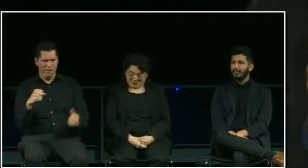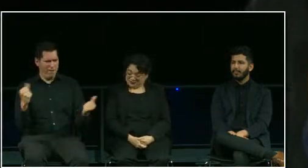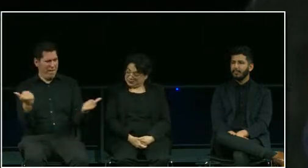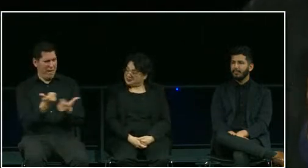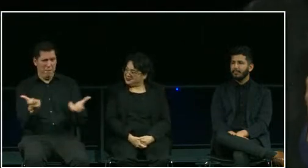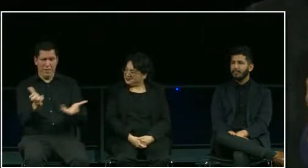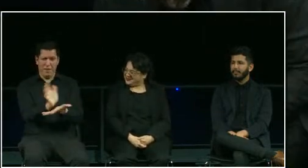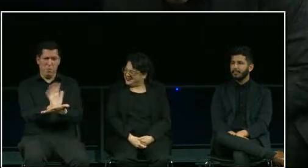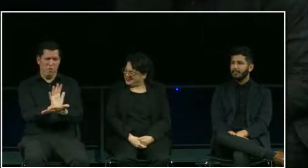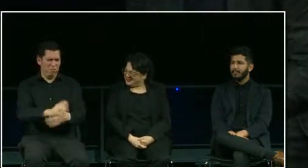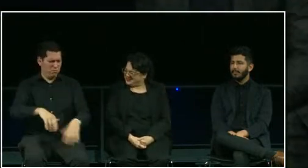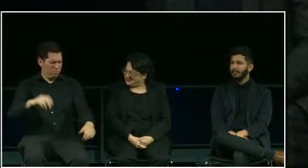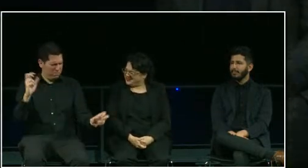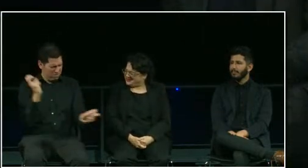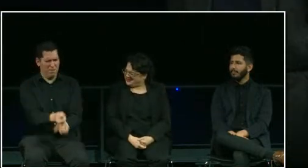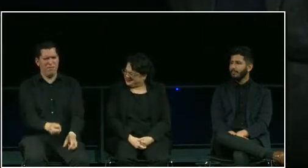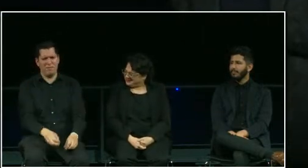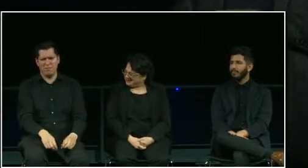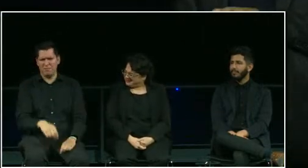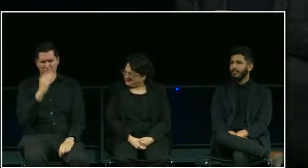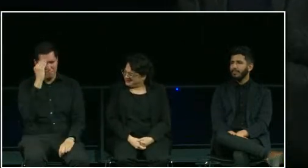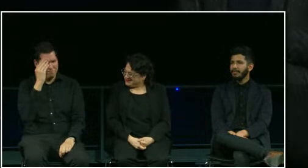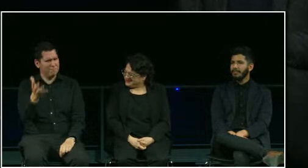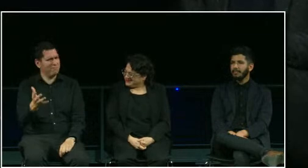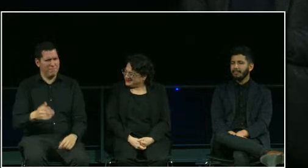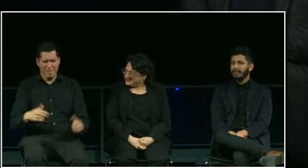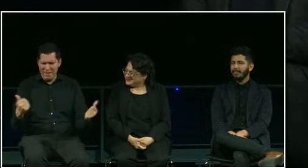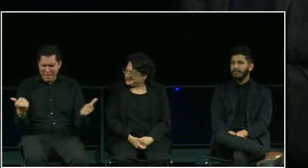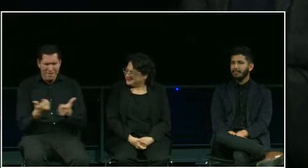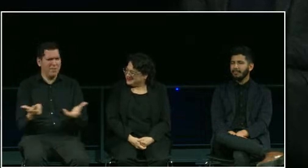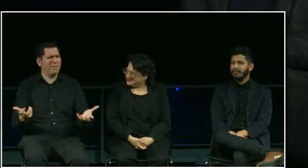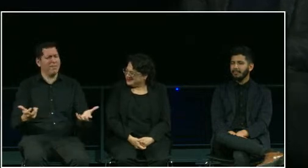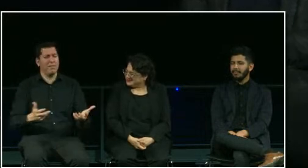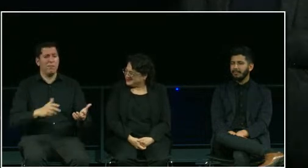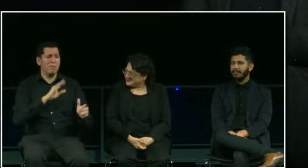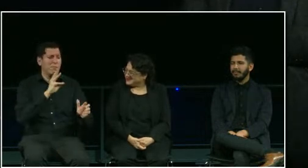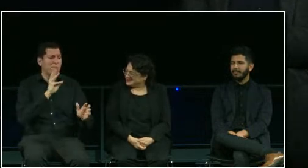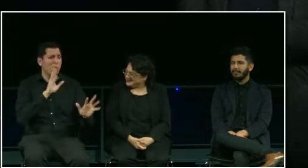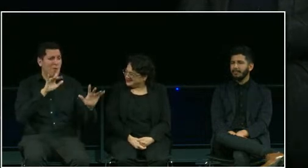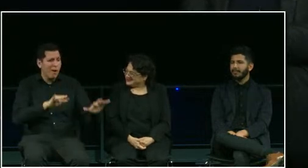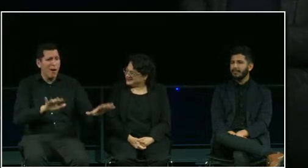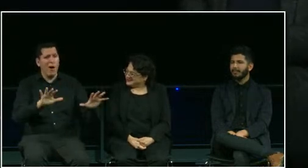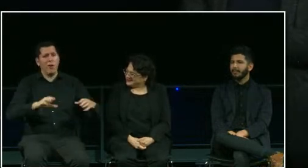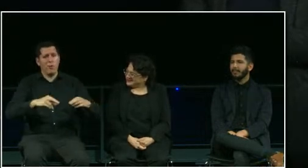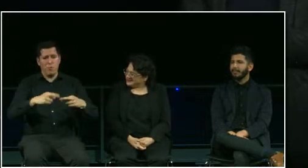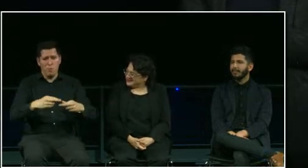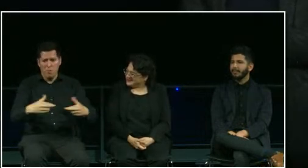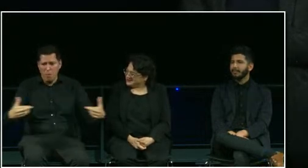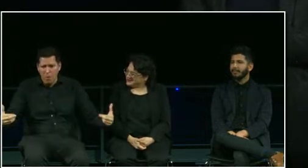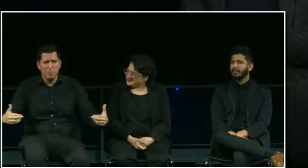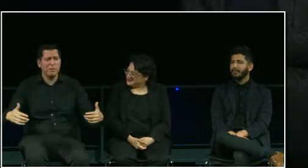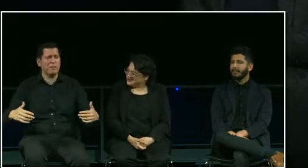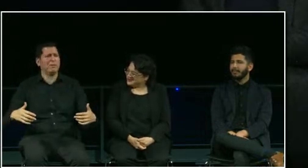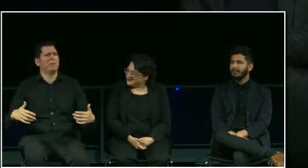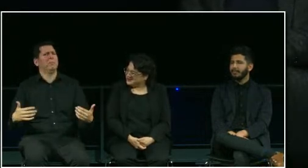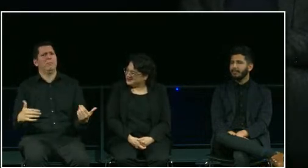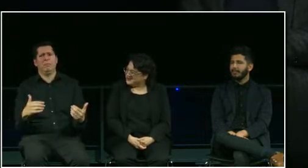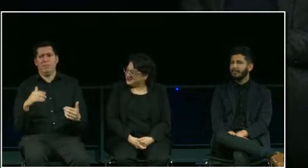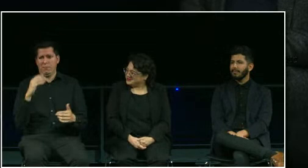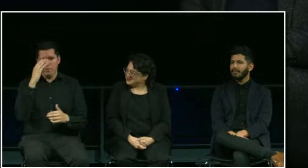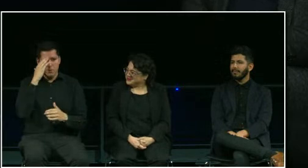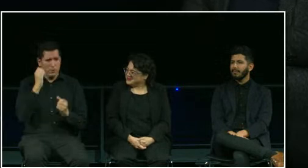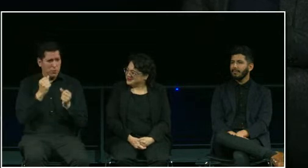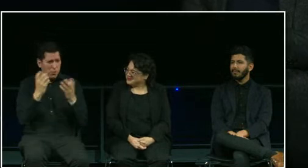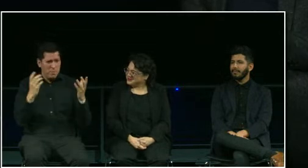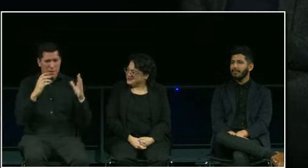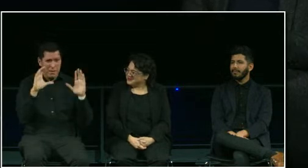was hard. I don't recommend anything that we did in this movie. Lots of water, lots of ropes. We worked with Sony